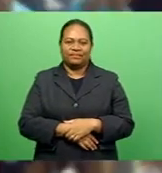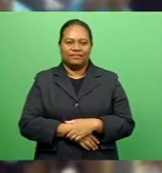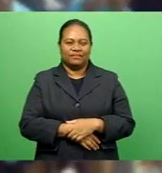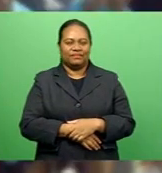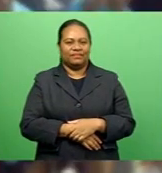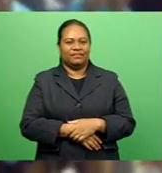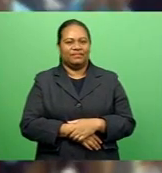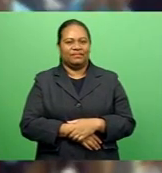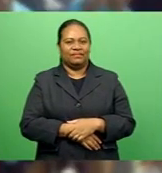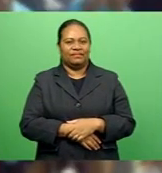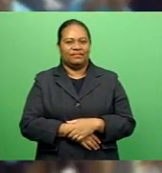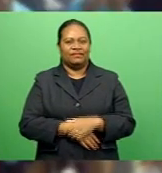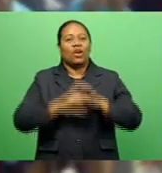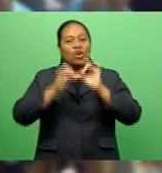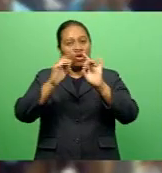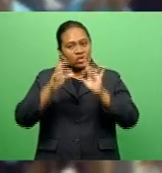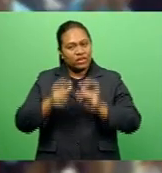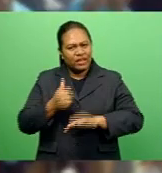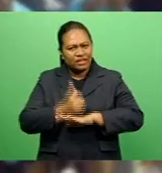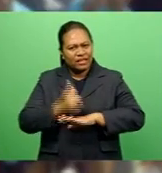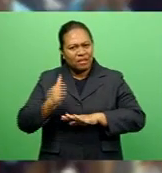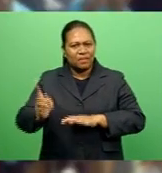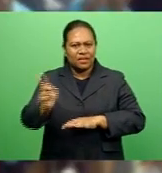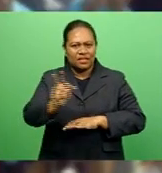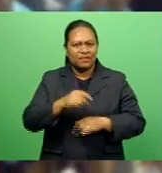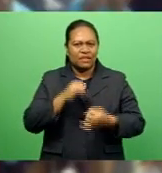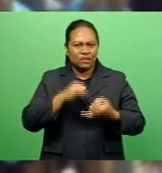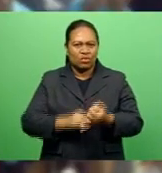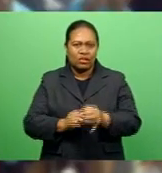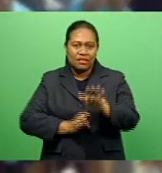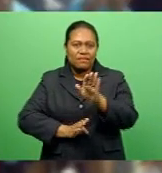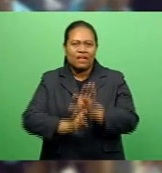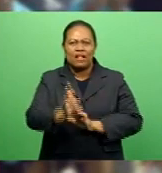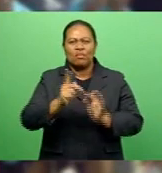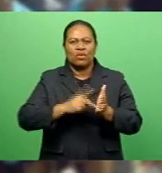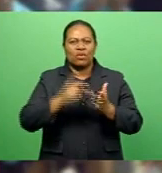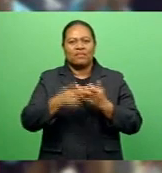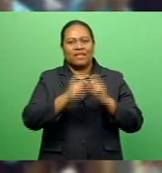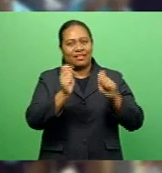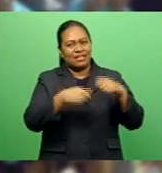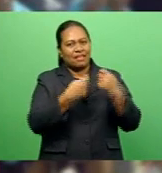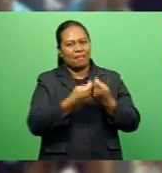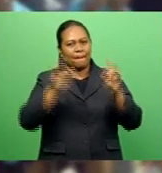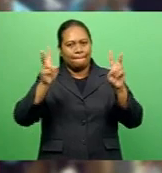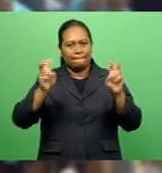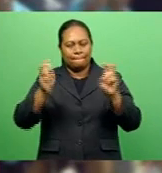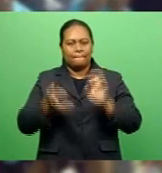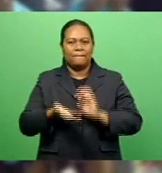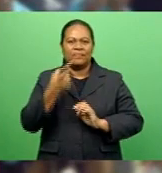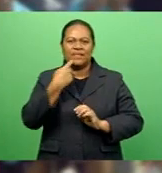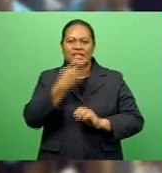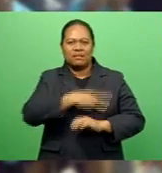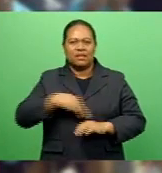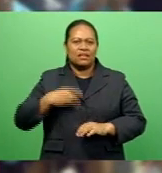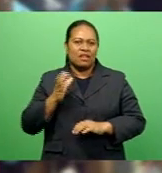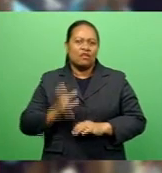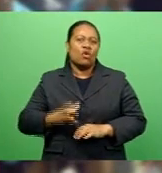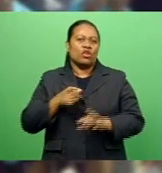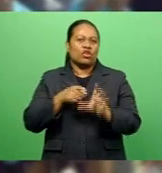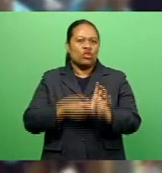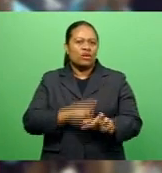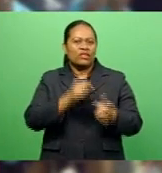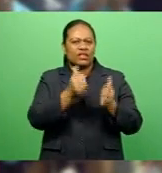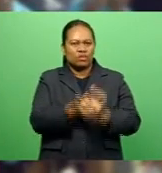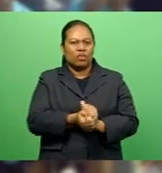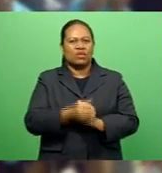Sports. The Australian government's Pacific Sports for Development program, Team Up, was launched by Minister for Youth and Sports Parvin Bala